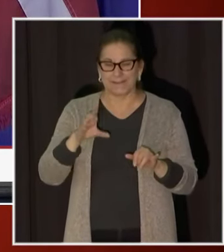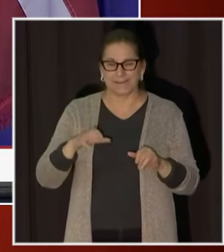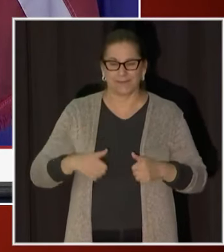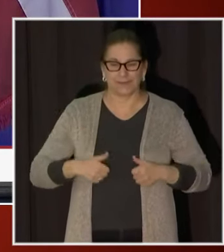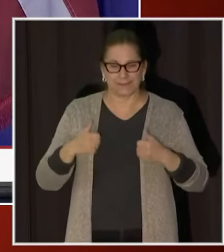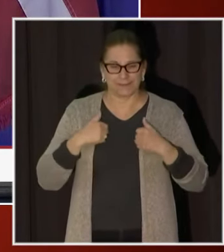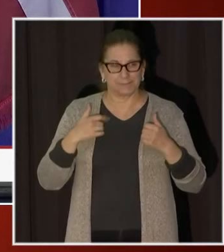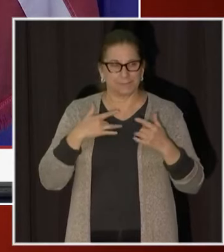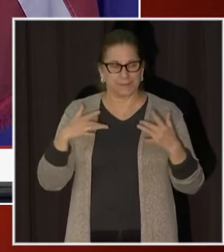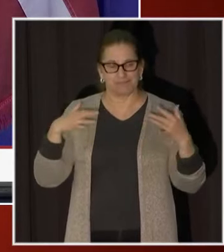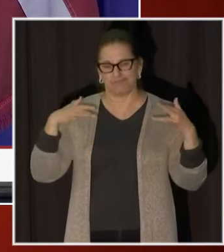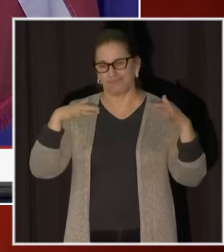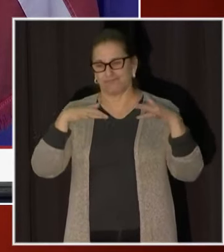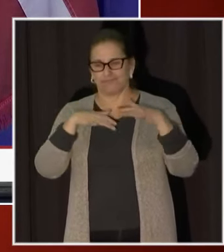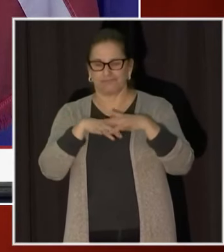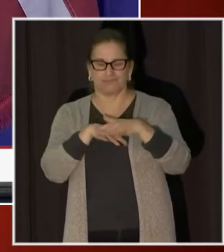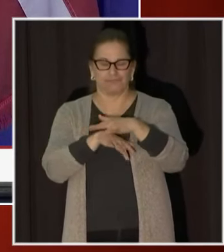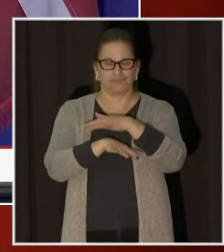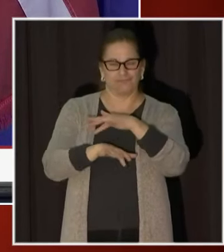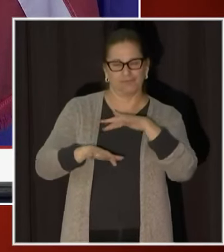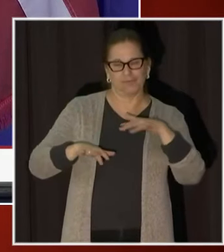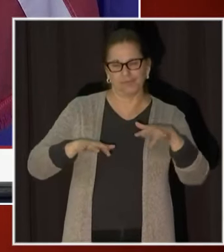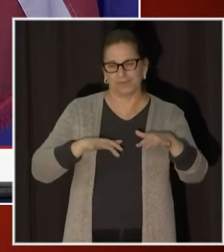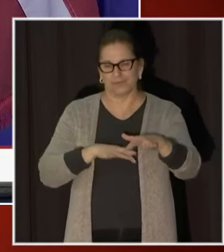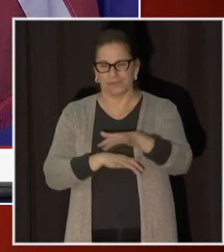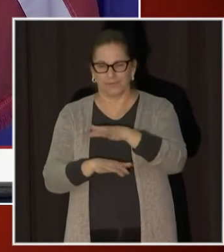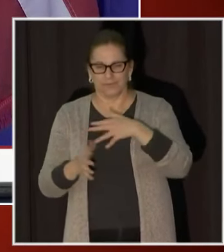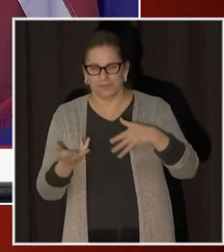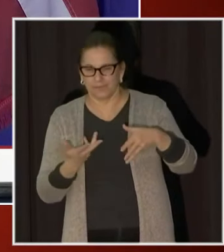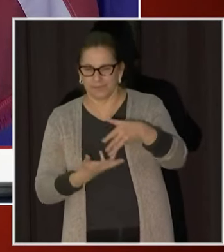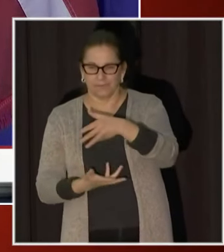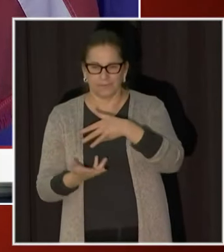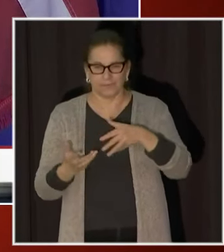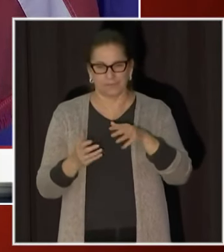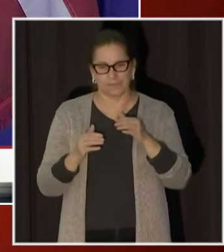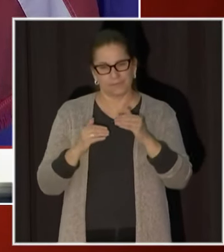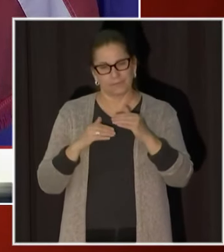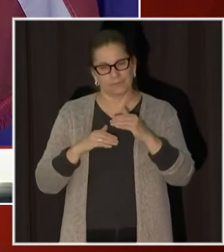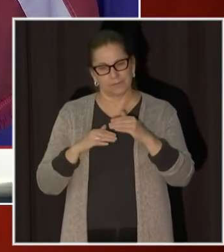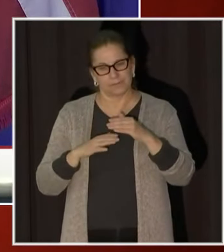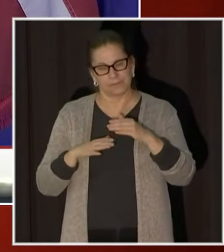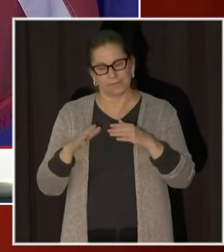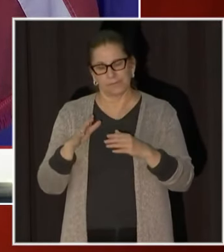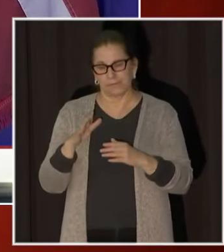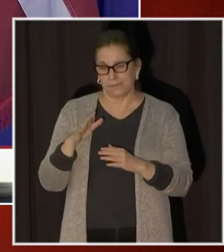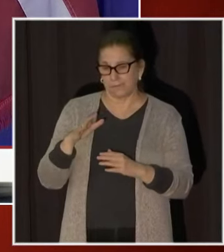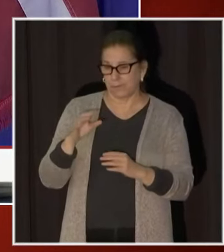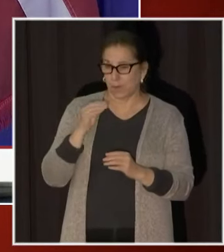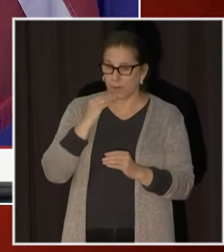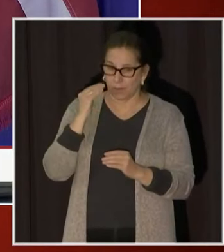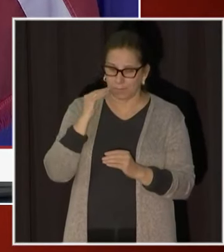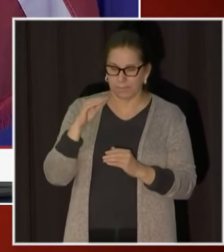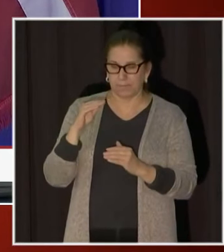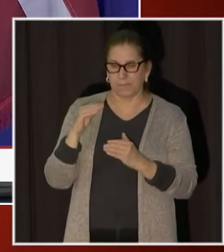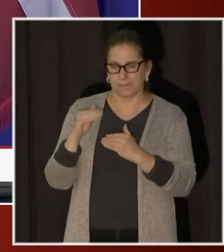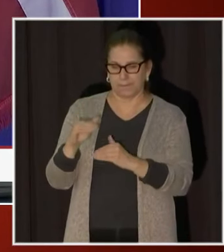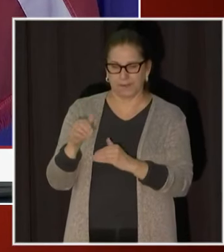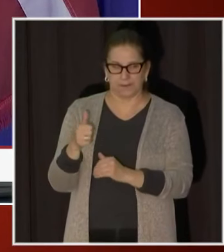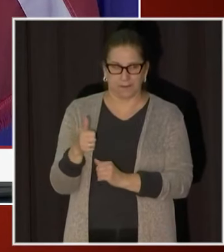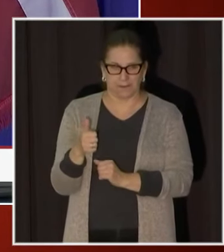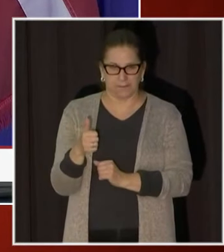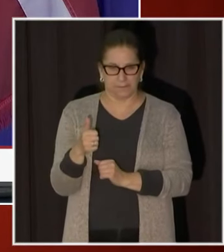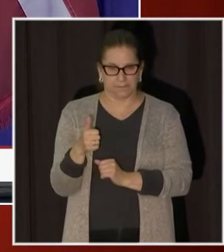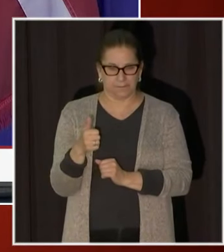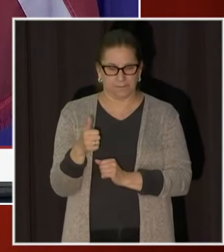them. And with the no more than 10 applies to your home as much as it applies